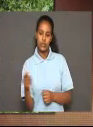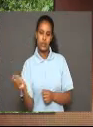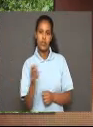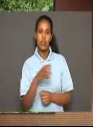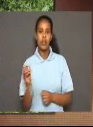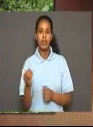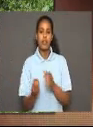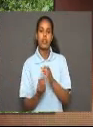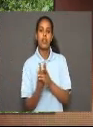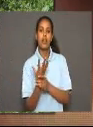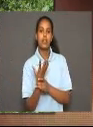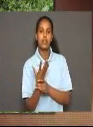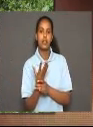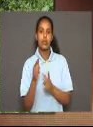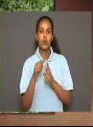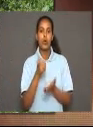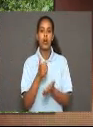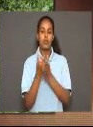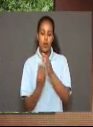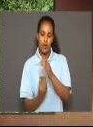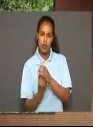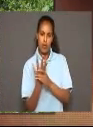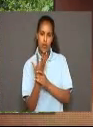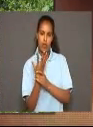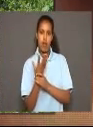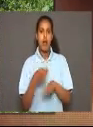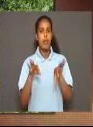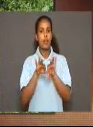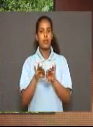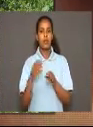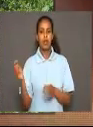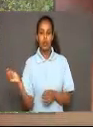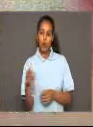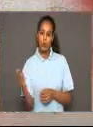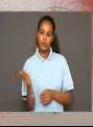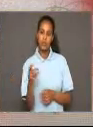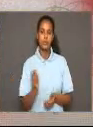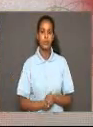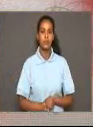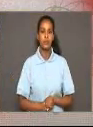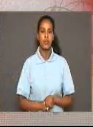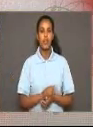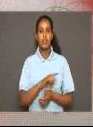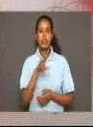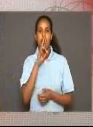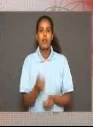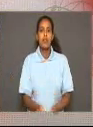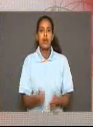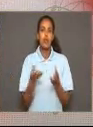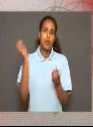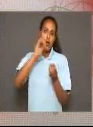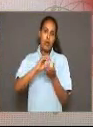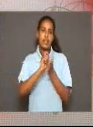and fertilizers to help grow an abundance of crops. There are many